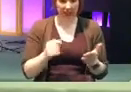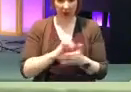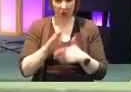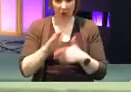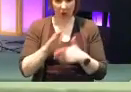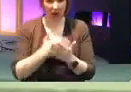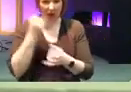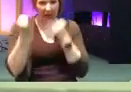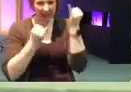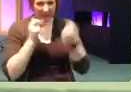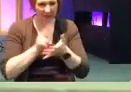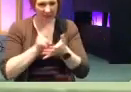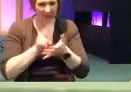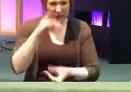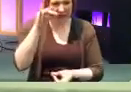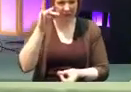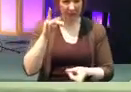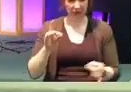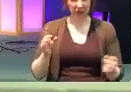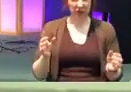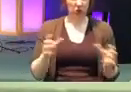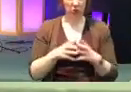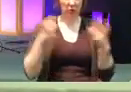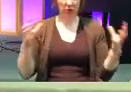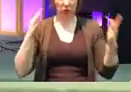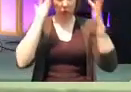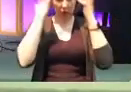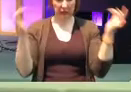Holy Spirit is just a little bit too risky.